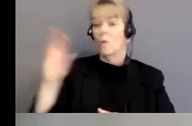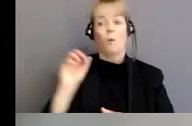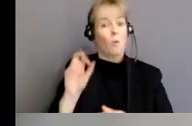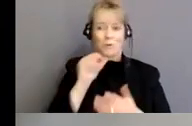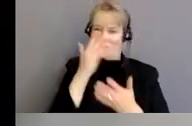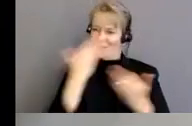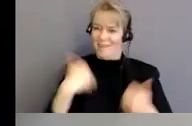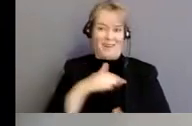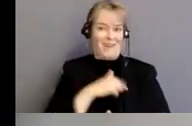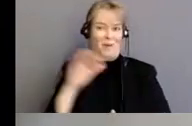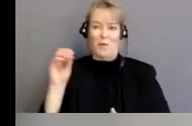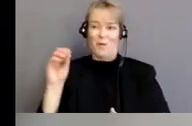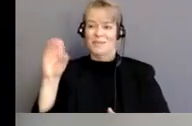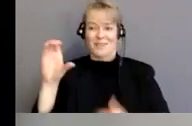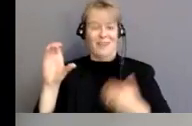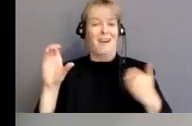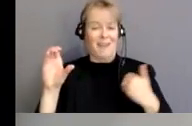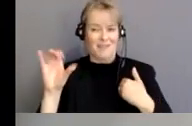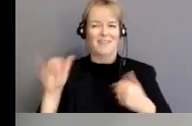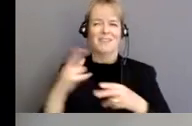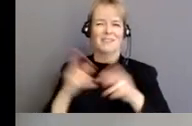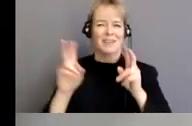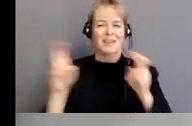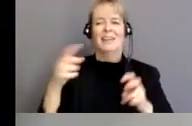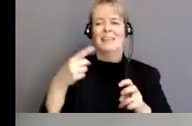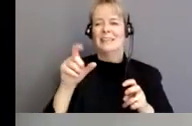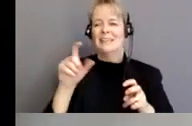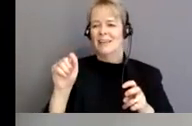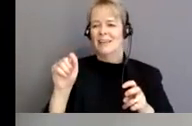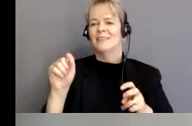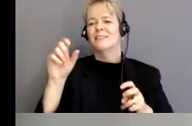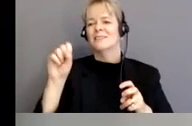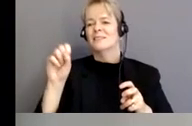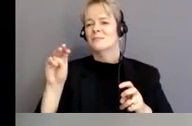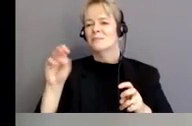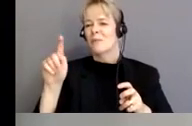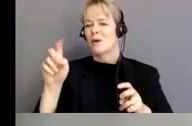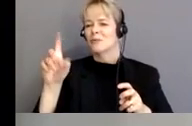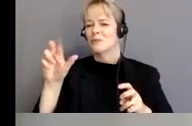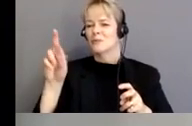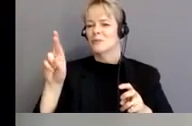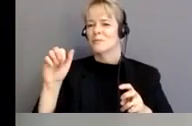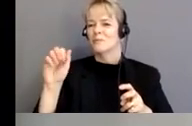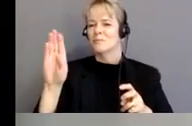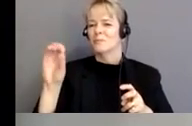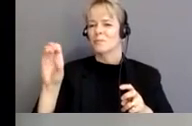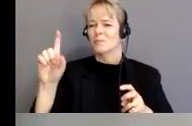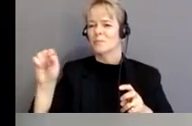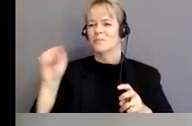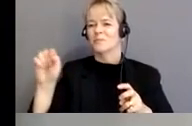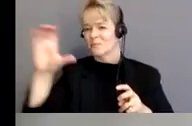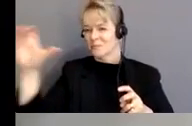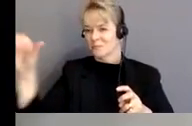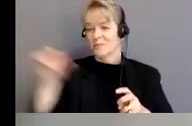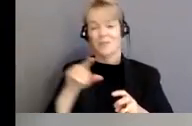our website on getsmarteraboutmoney.ca. So there are lots of places that you can go find